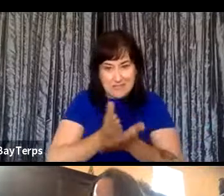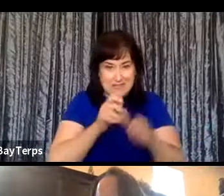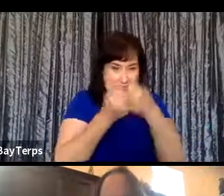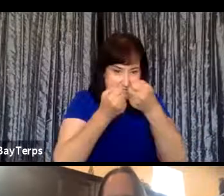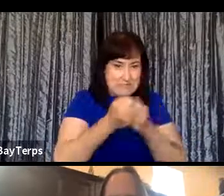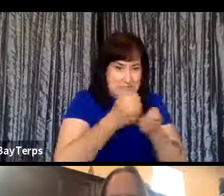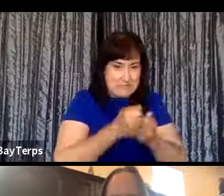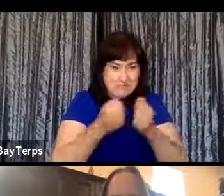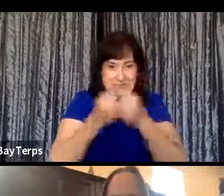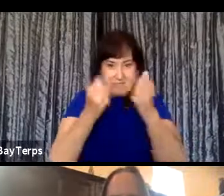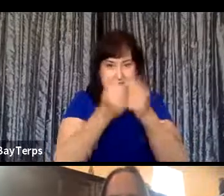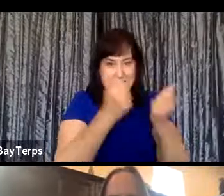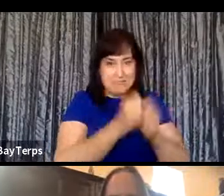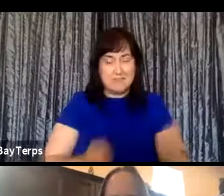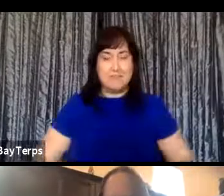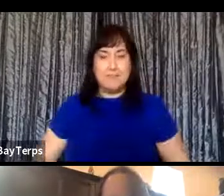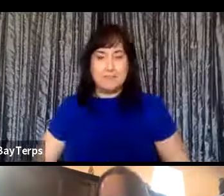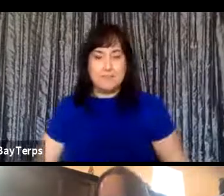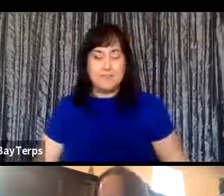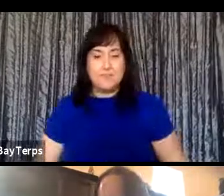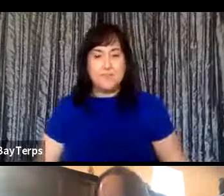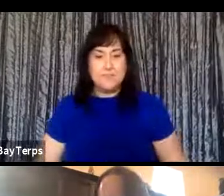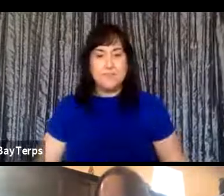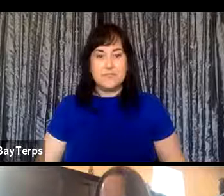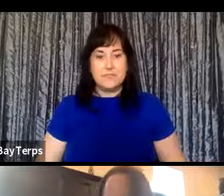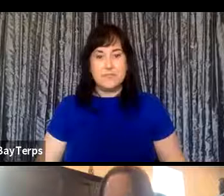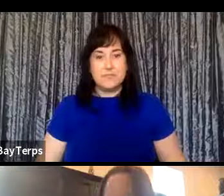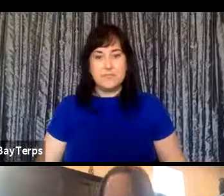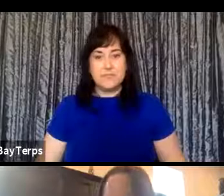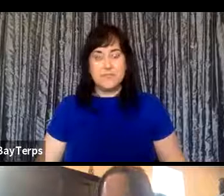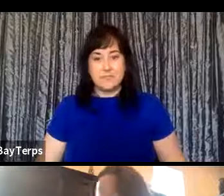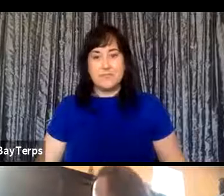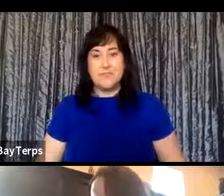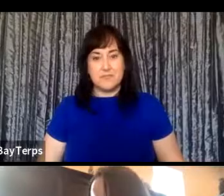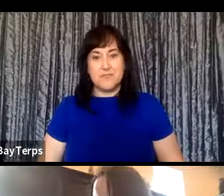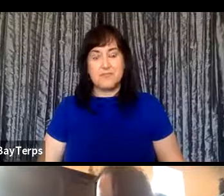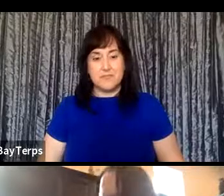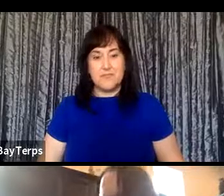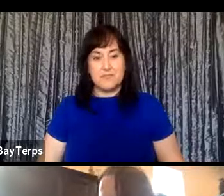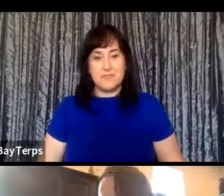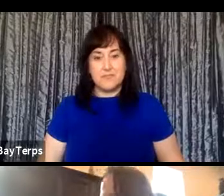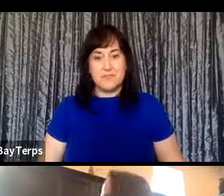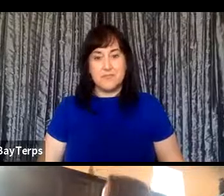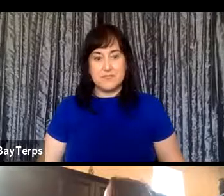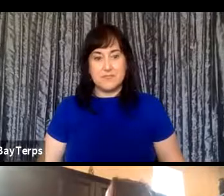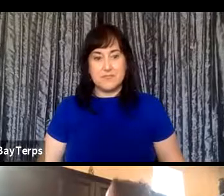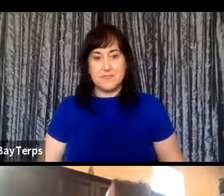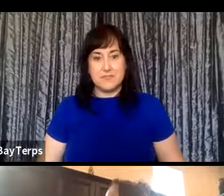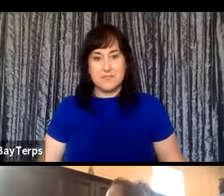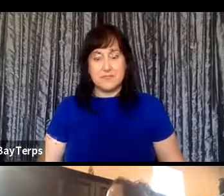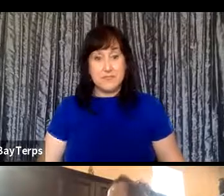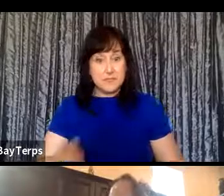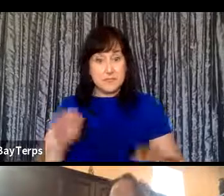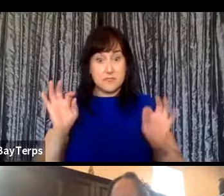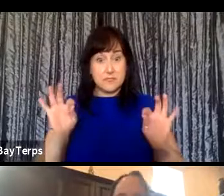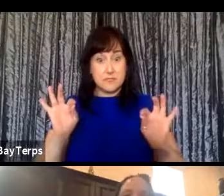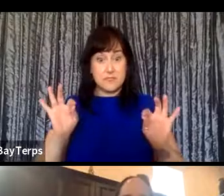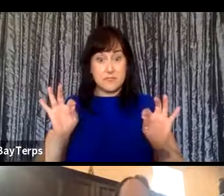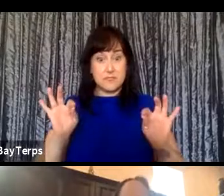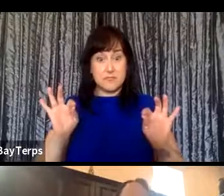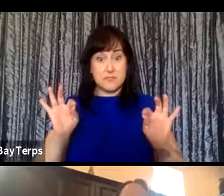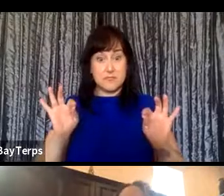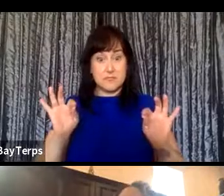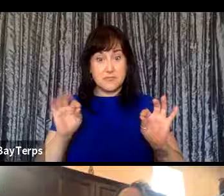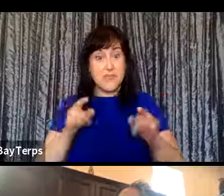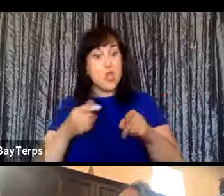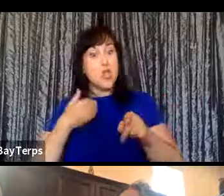breaking open that 2/3, sort of breaking it along the squares, breaking it along the segments, okay? Is everybody good with that? Oh, you've got